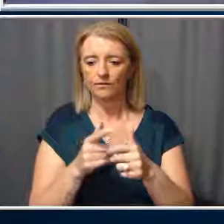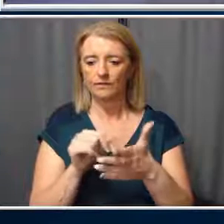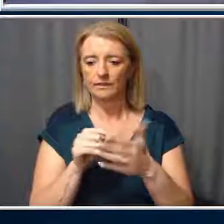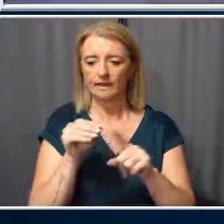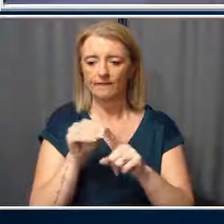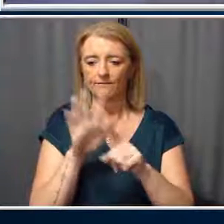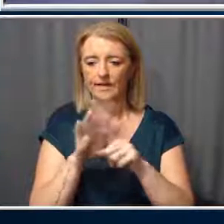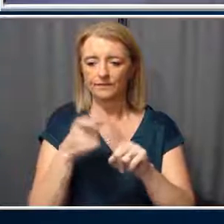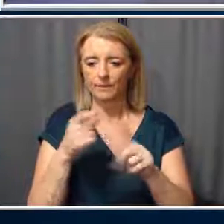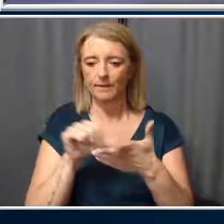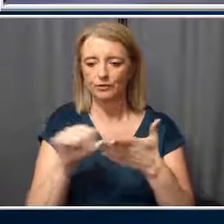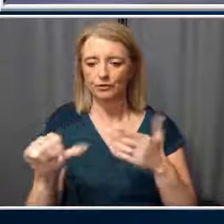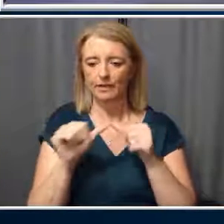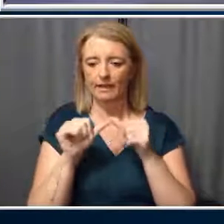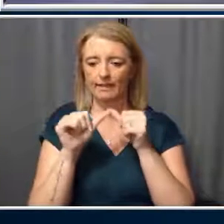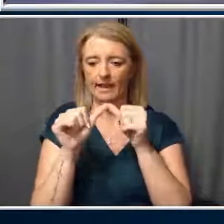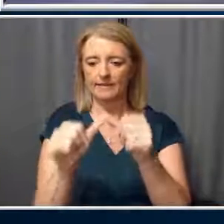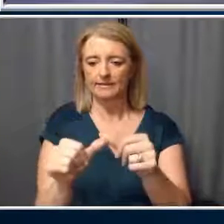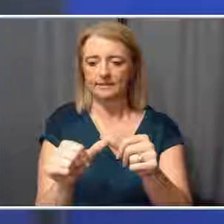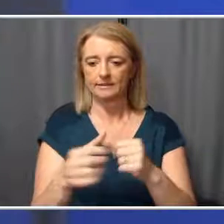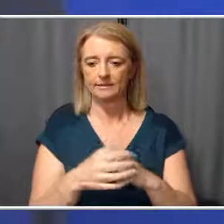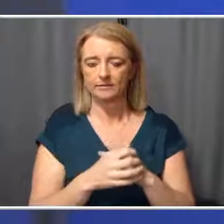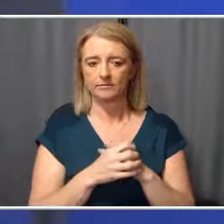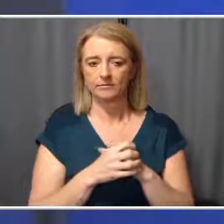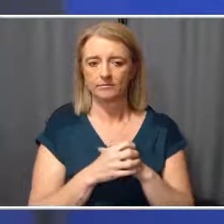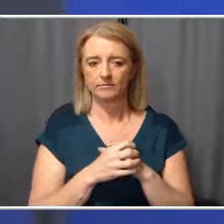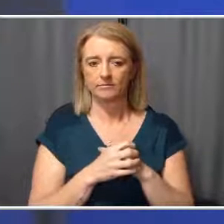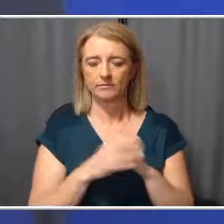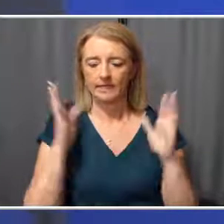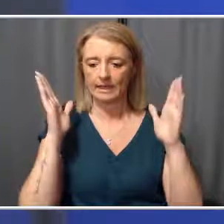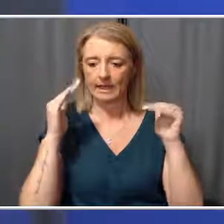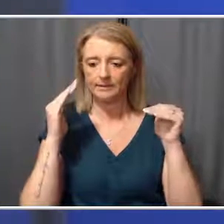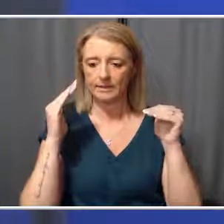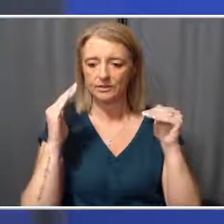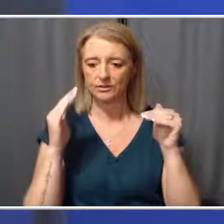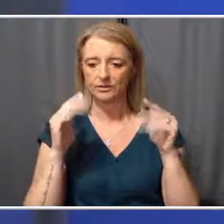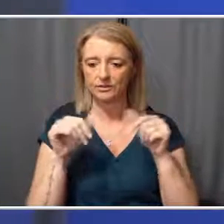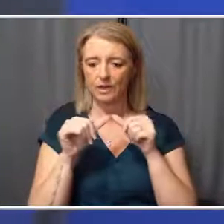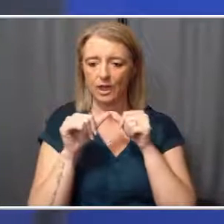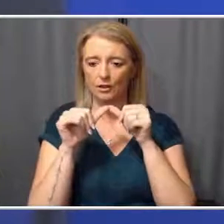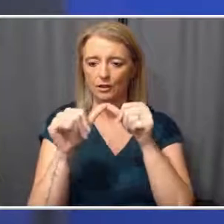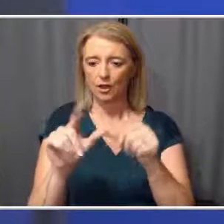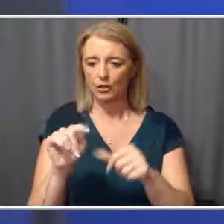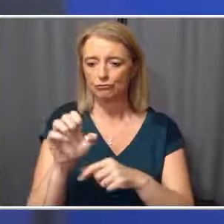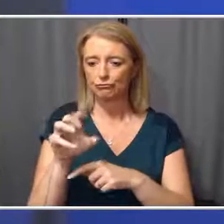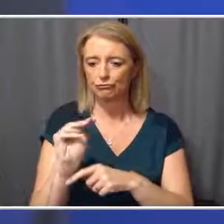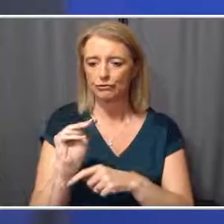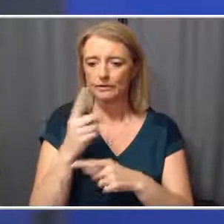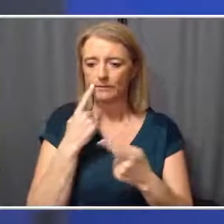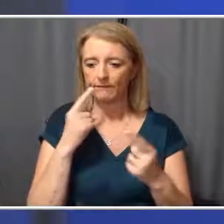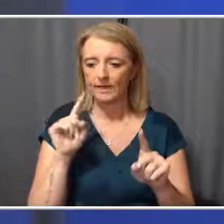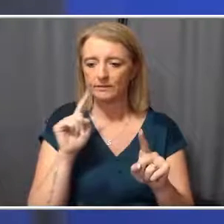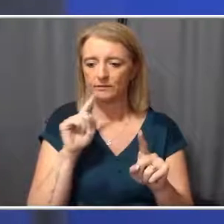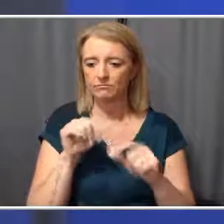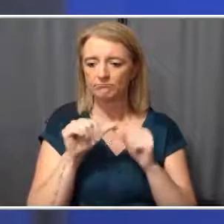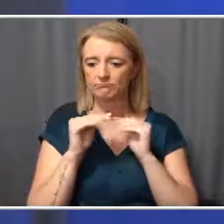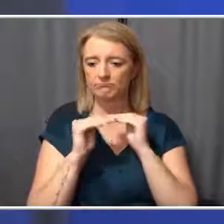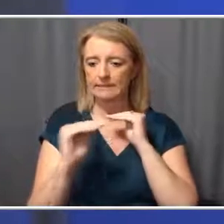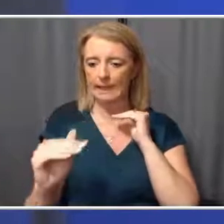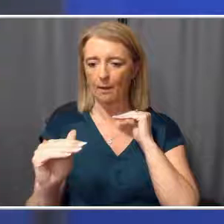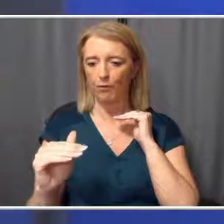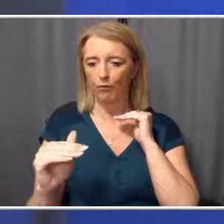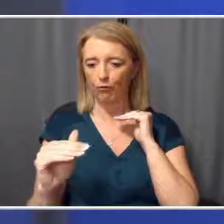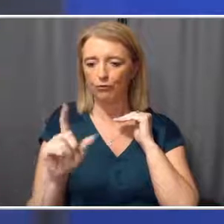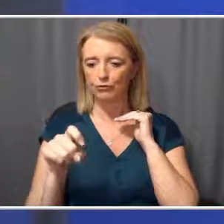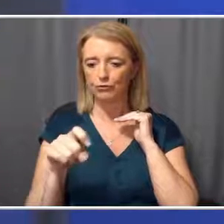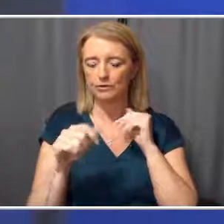generating spots later on. That's pretty common with this, but it's not addressing the same spot as much as going after another spot that we need to